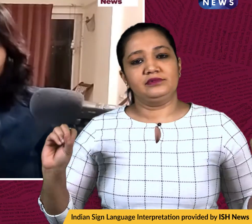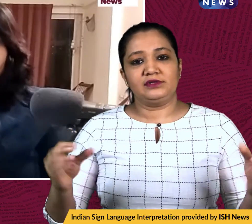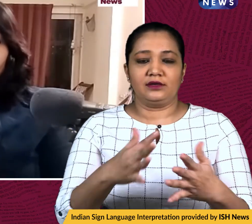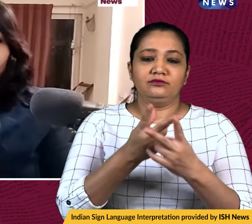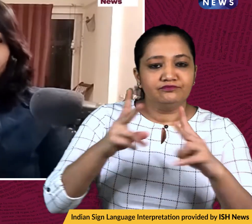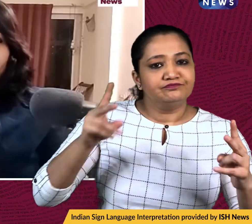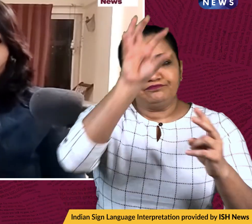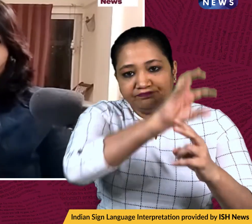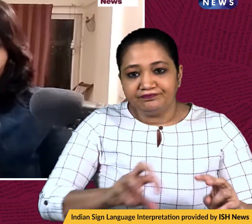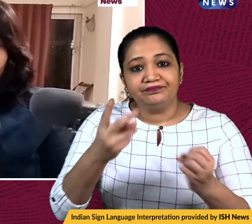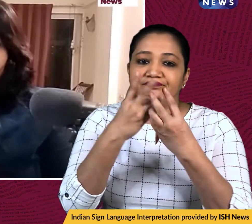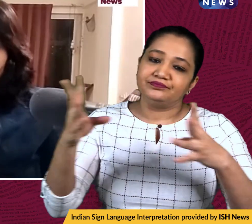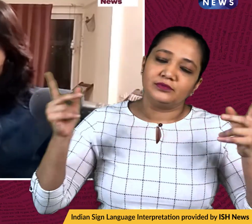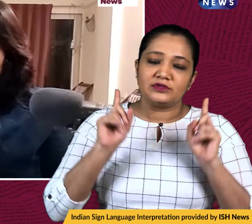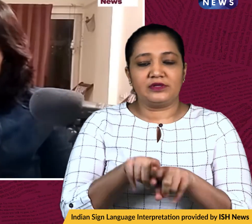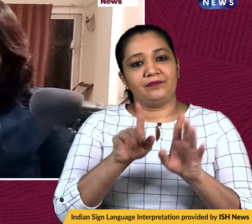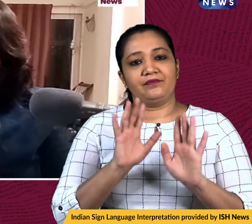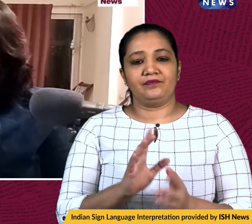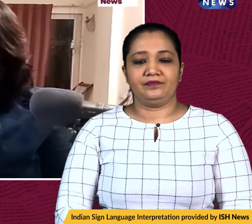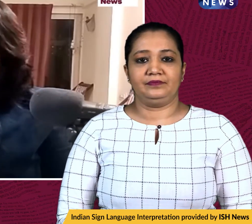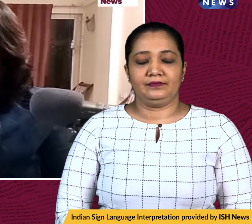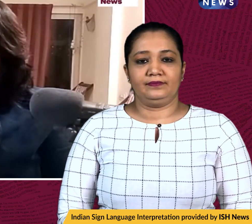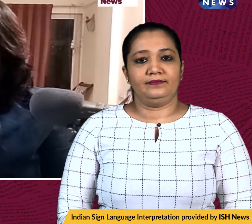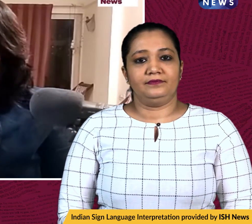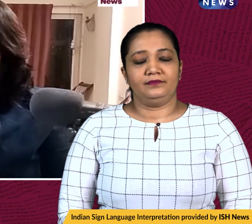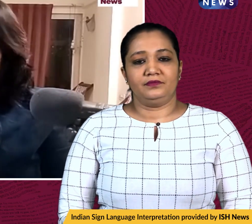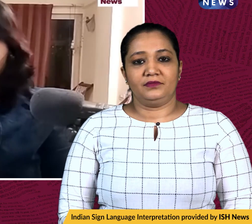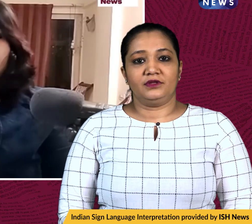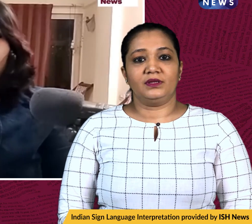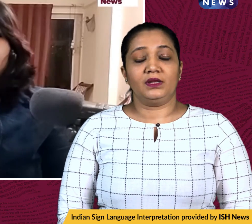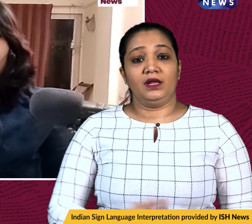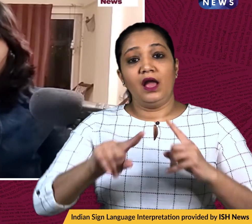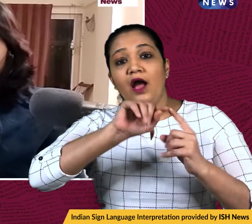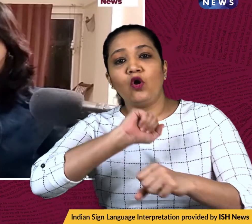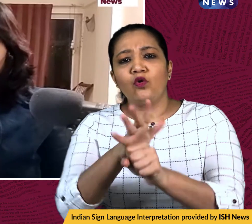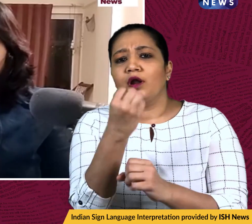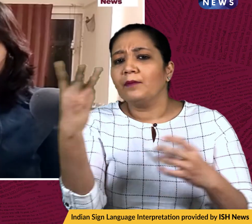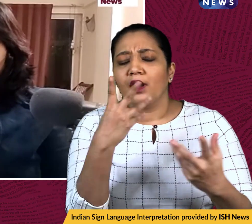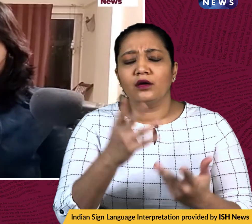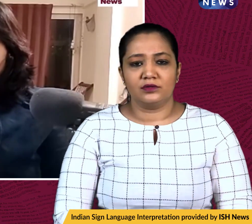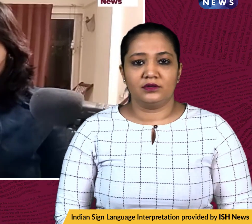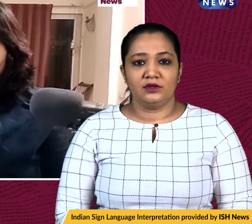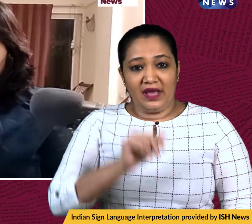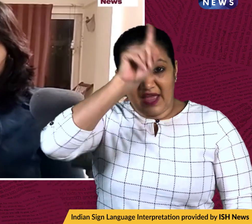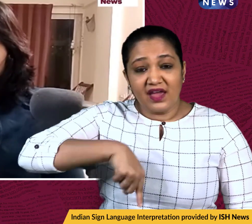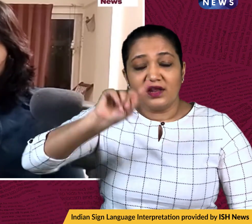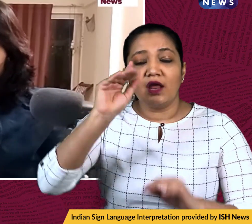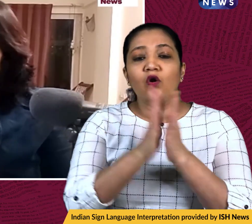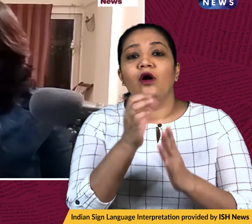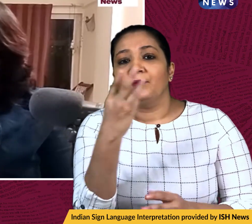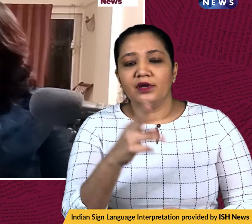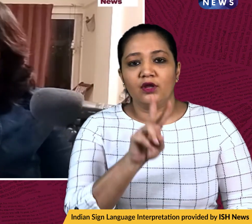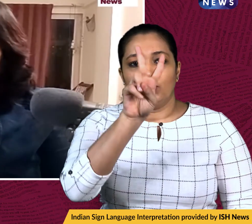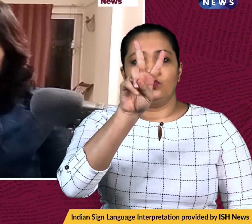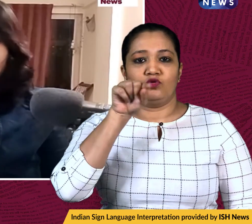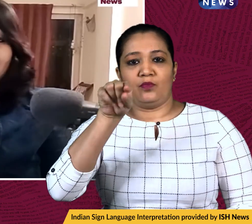all phases of the 5 assembly elections. On to COVID numbers at this point. India has